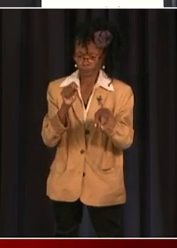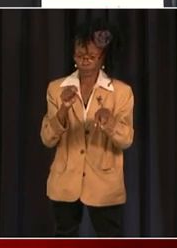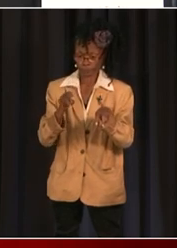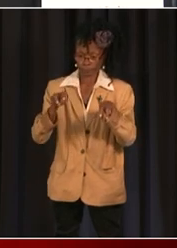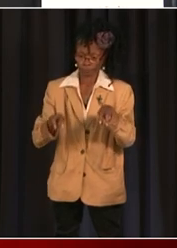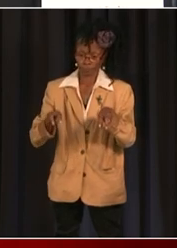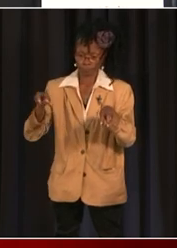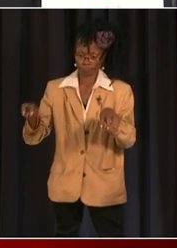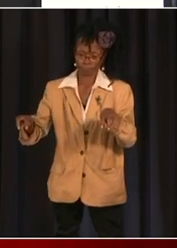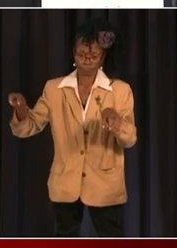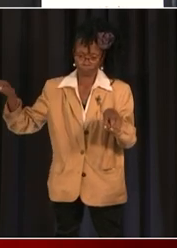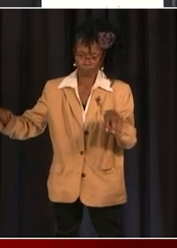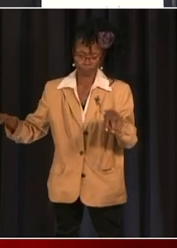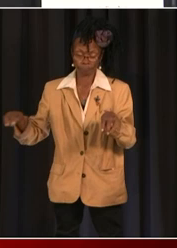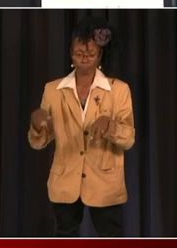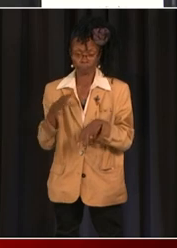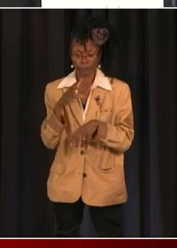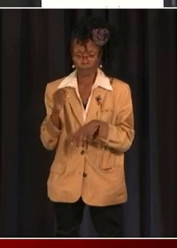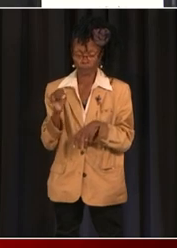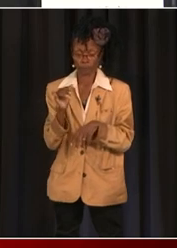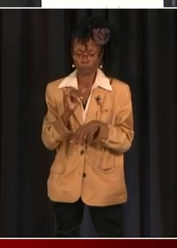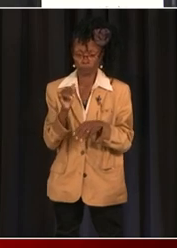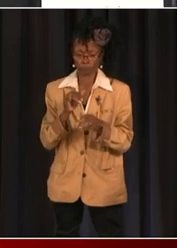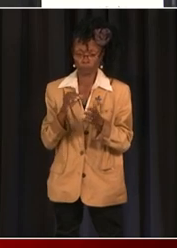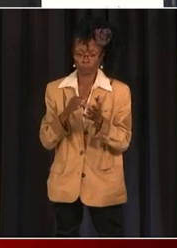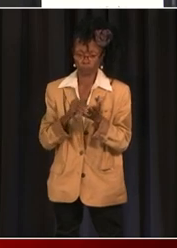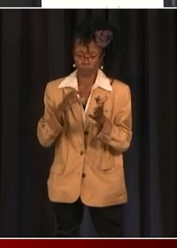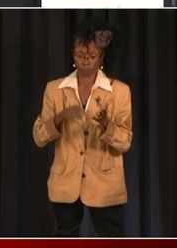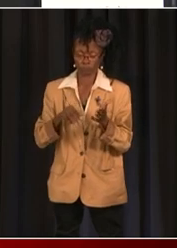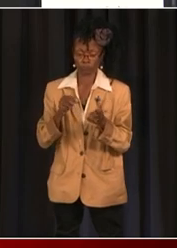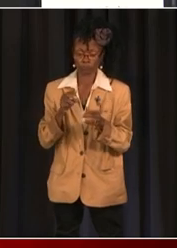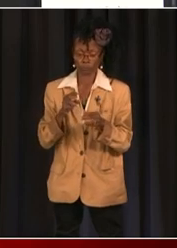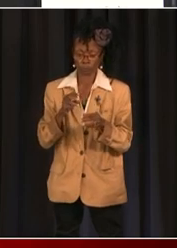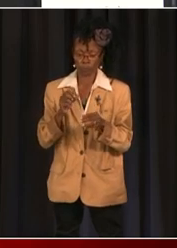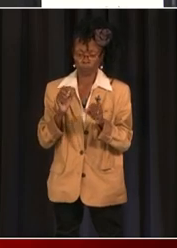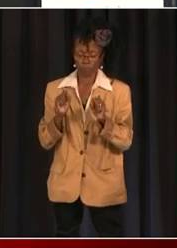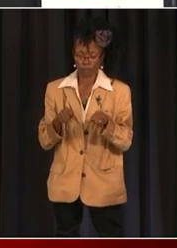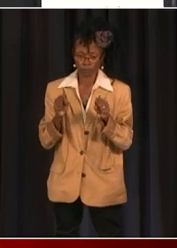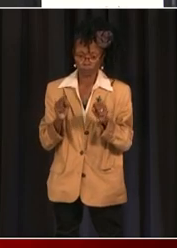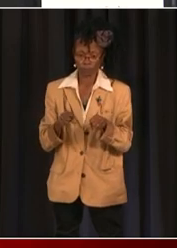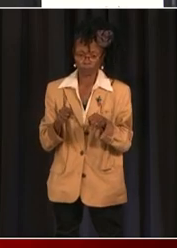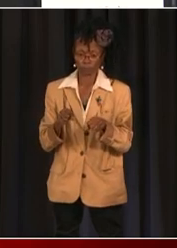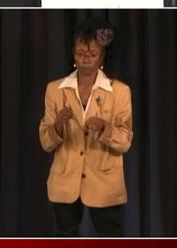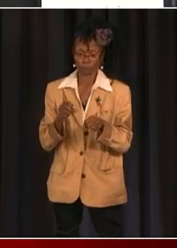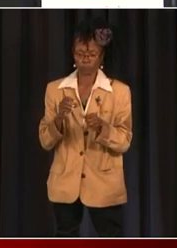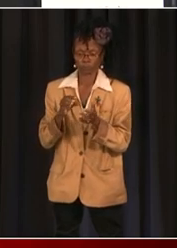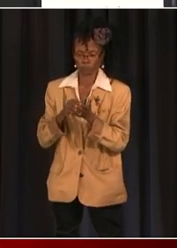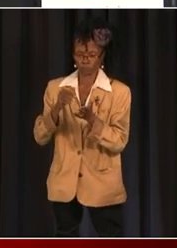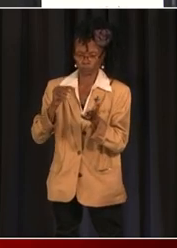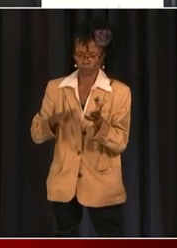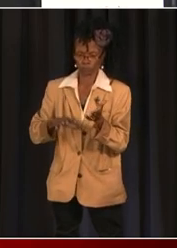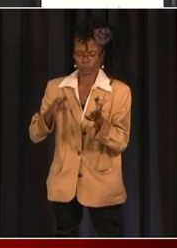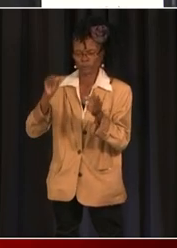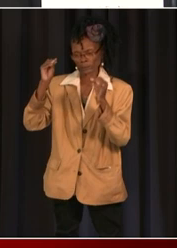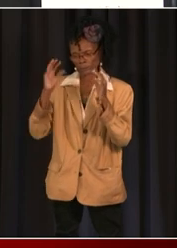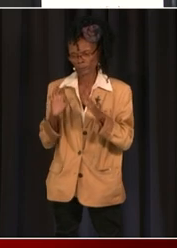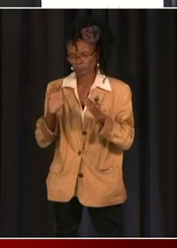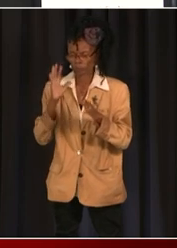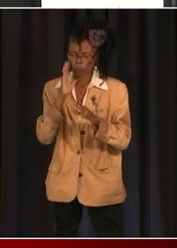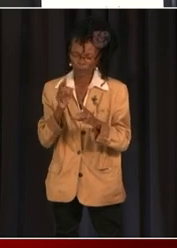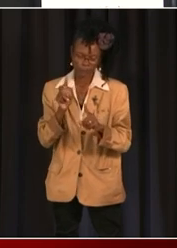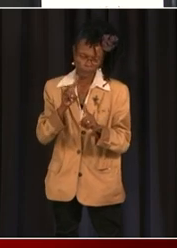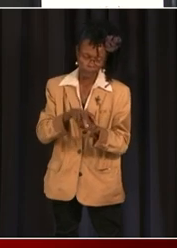extent possible, students and adults will be 6 feet apart. We're also limiting cohort interactions to ensure